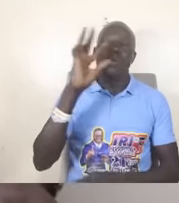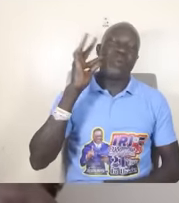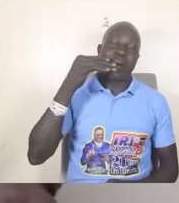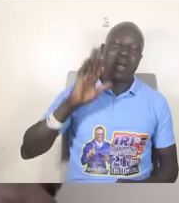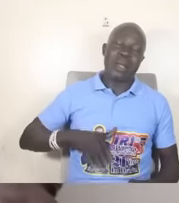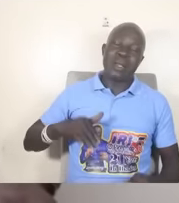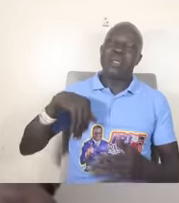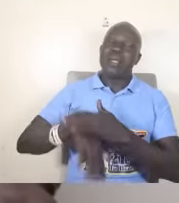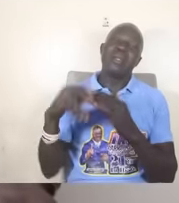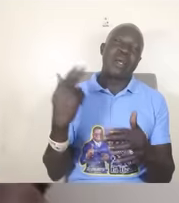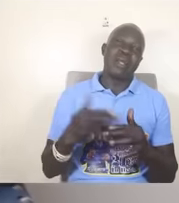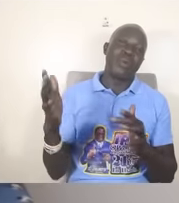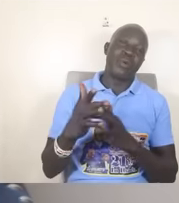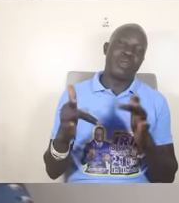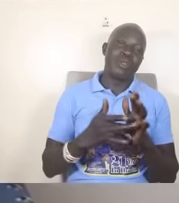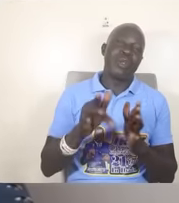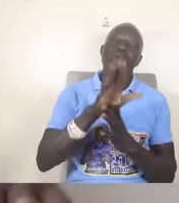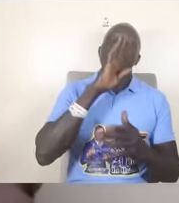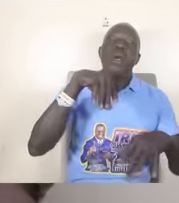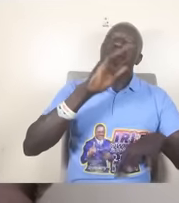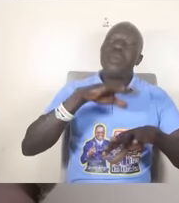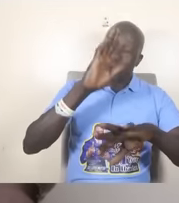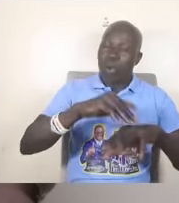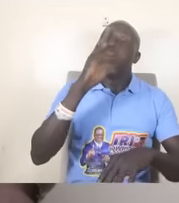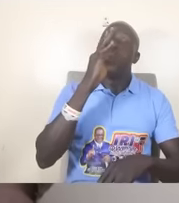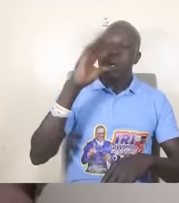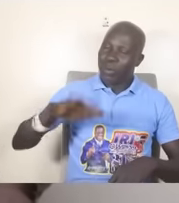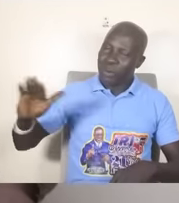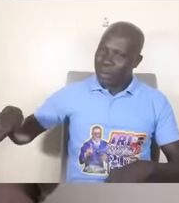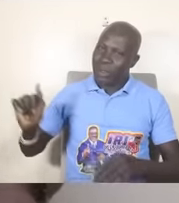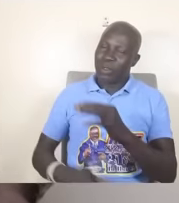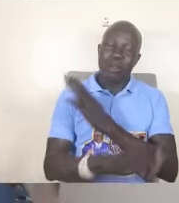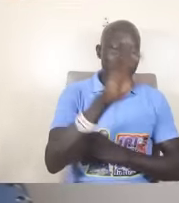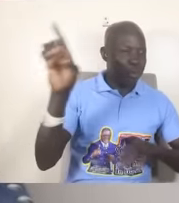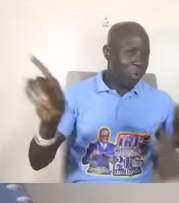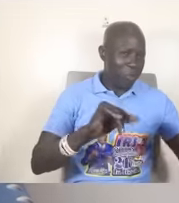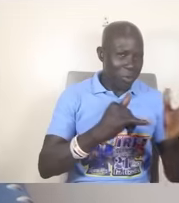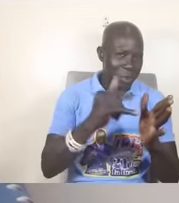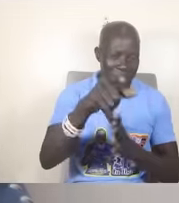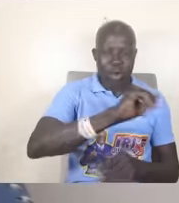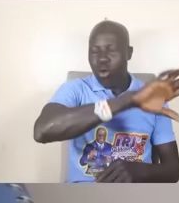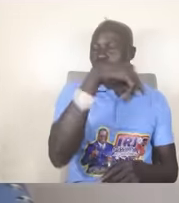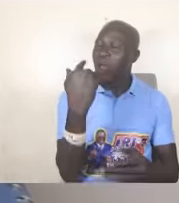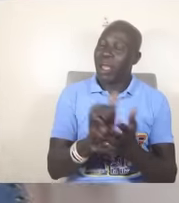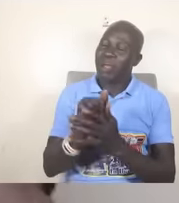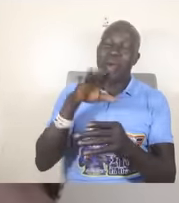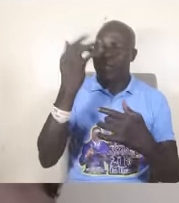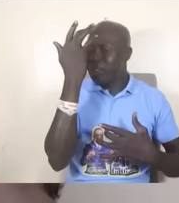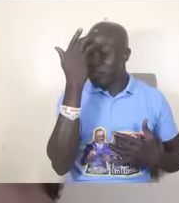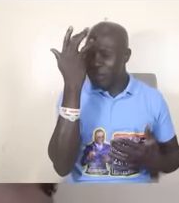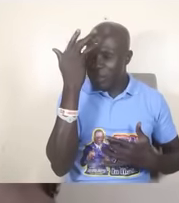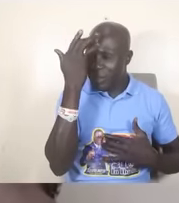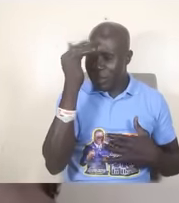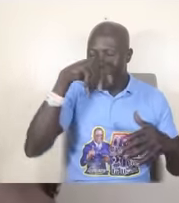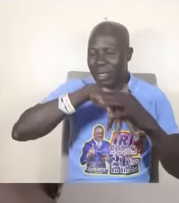Amen. Lórúkọ Jesu. Wa di ya wa Olorun wa se be Amen pe ni ba be ni po iso